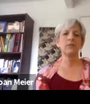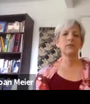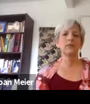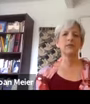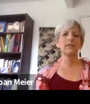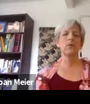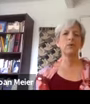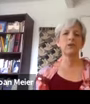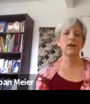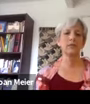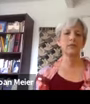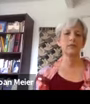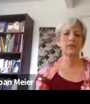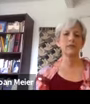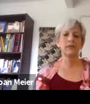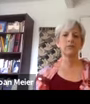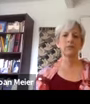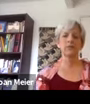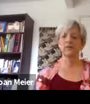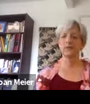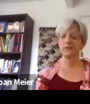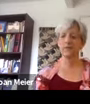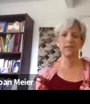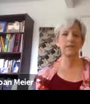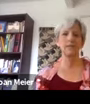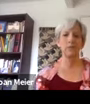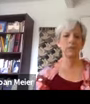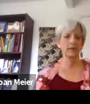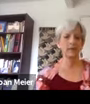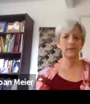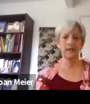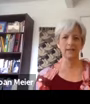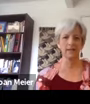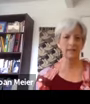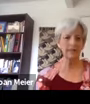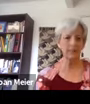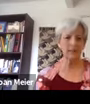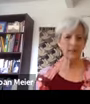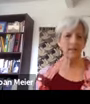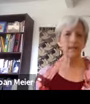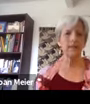cases where mothers alleged both child physical and sexual abuse, which for some reason seemed to be particularly toxic.